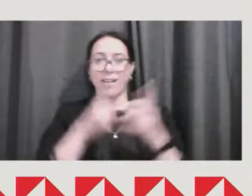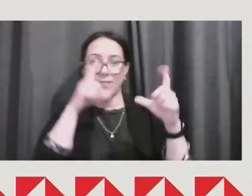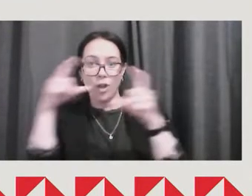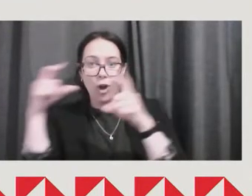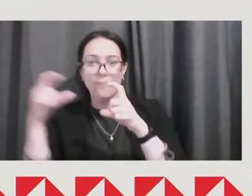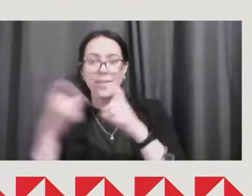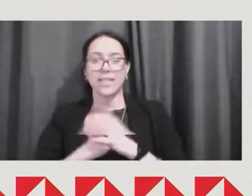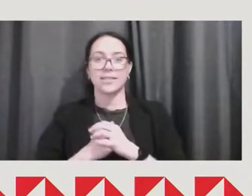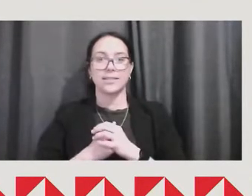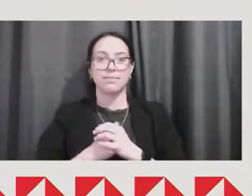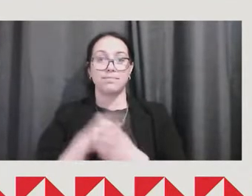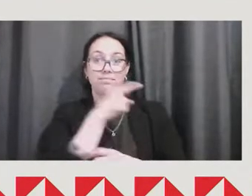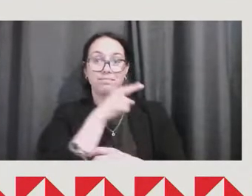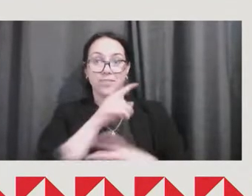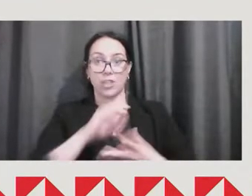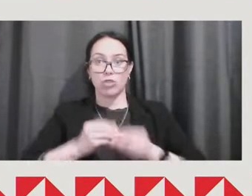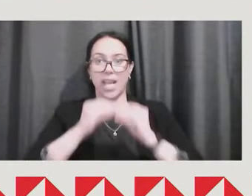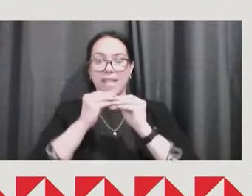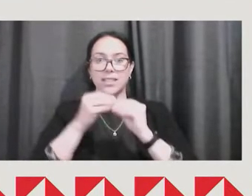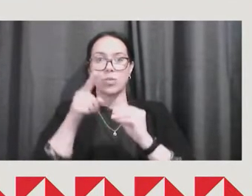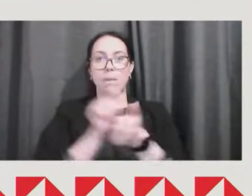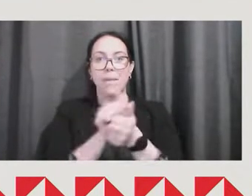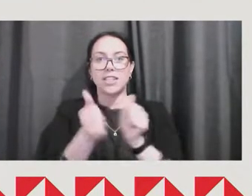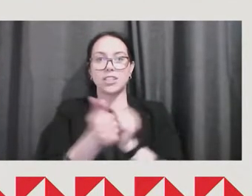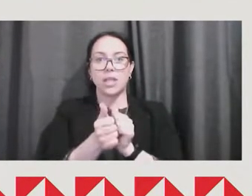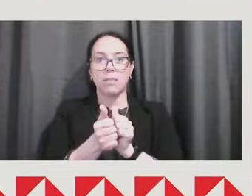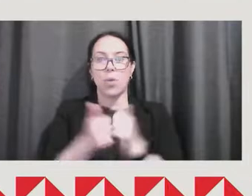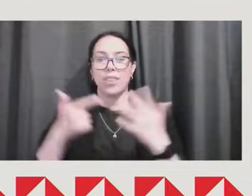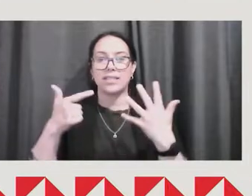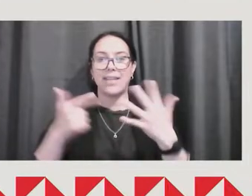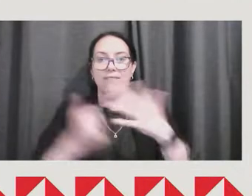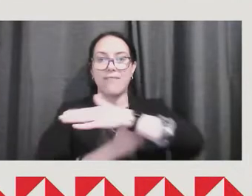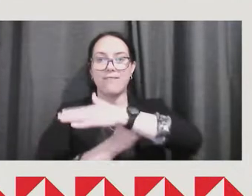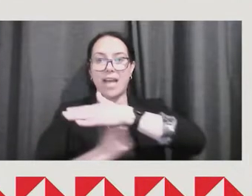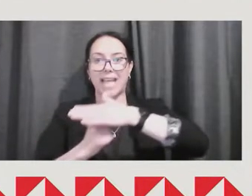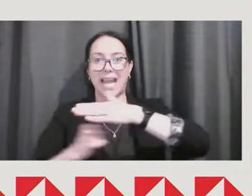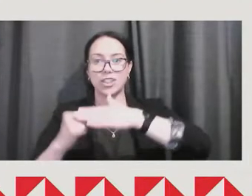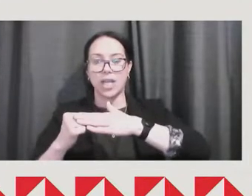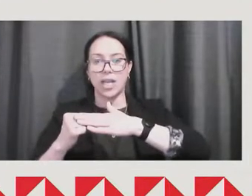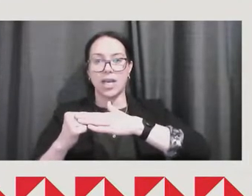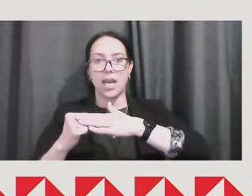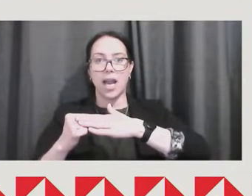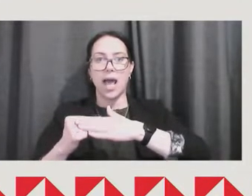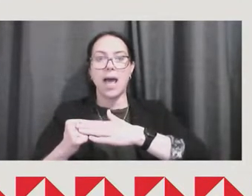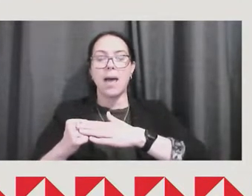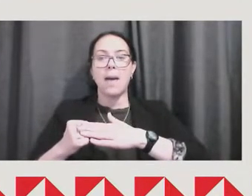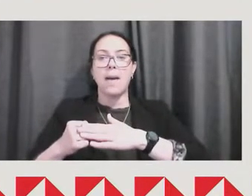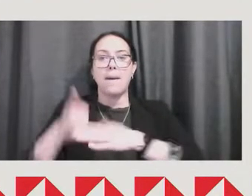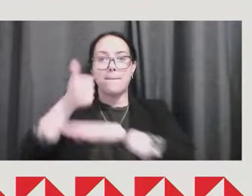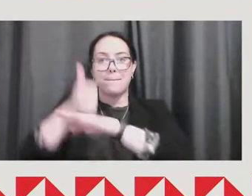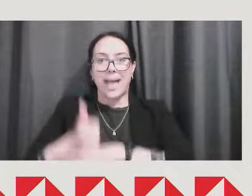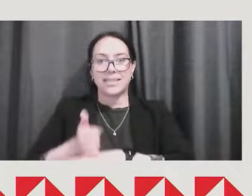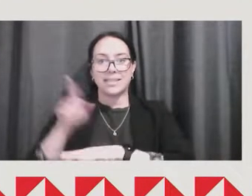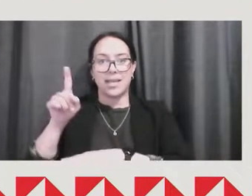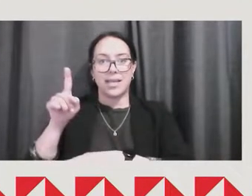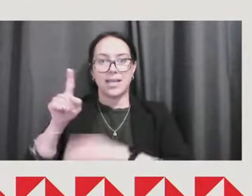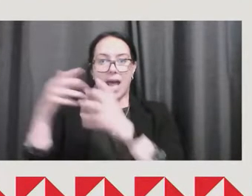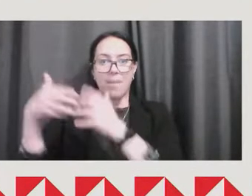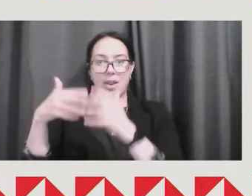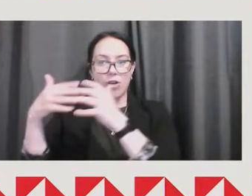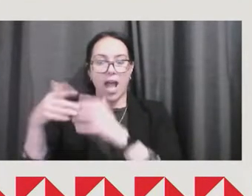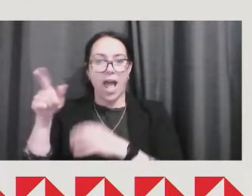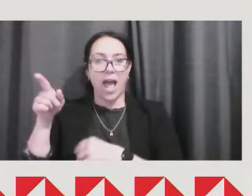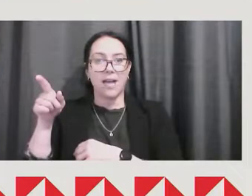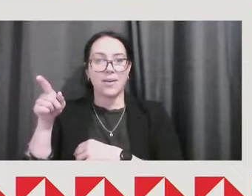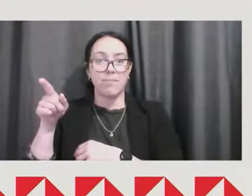created with a partnership between the seven Academy or the seven Foundation based in America the person who teaches was the White House photographer